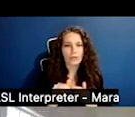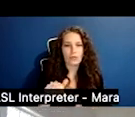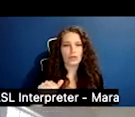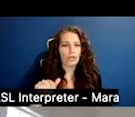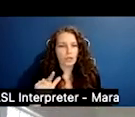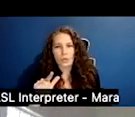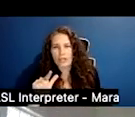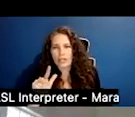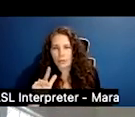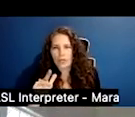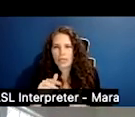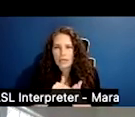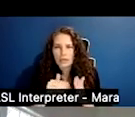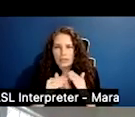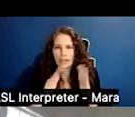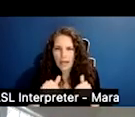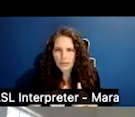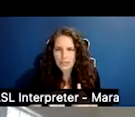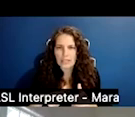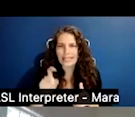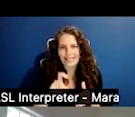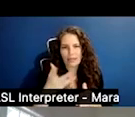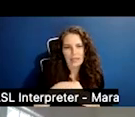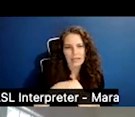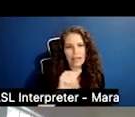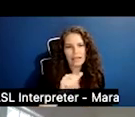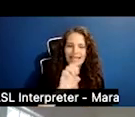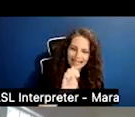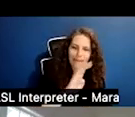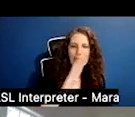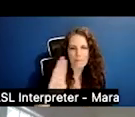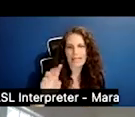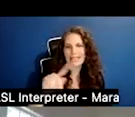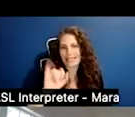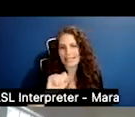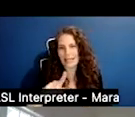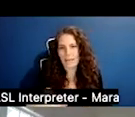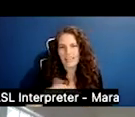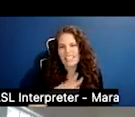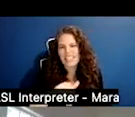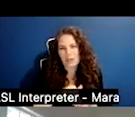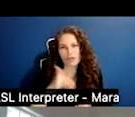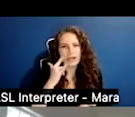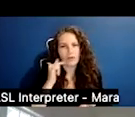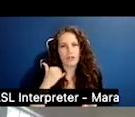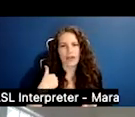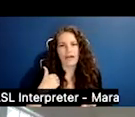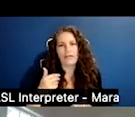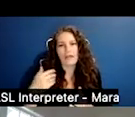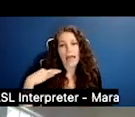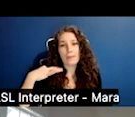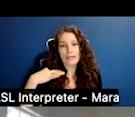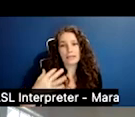We're certainly in the central part of California now. Successful applicants receive up to $3,000 in a grant. Supplementary grants